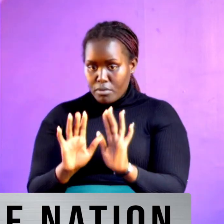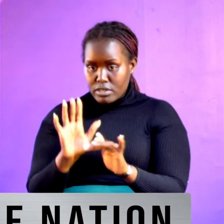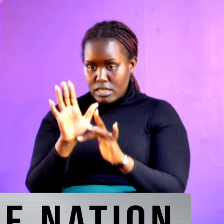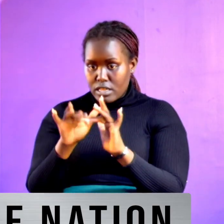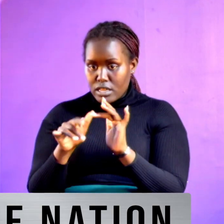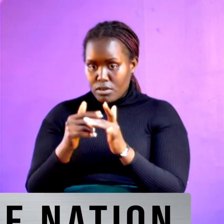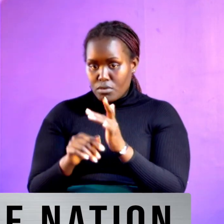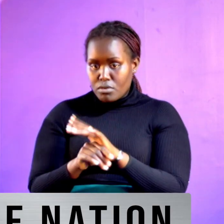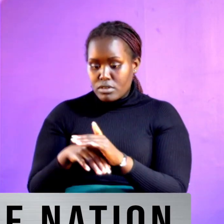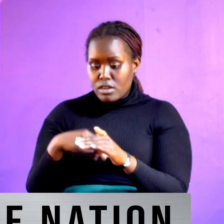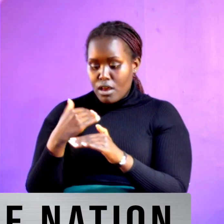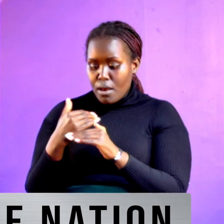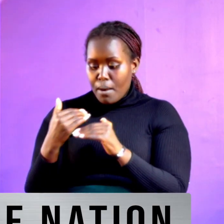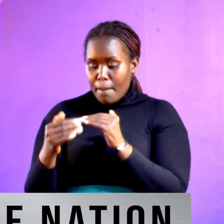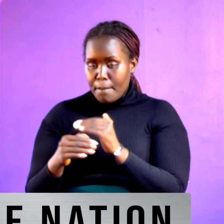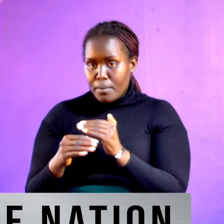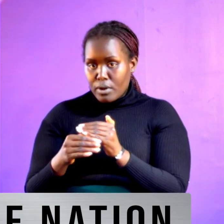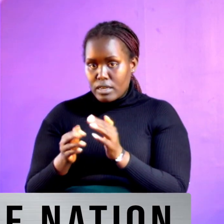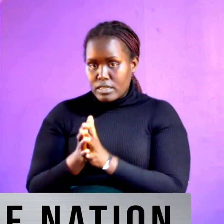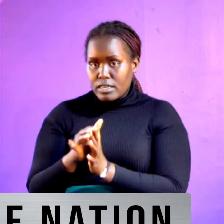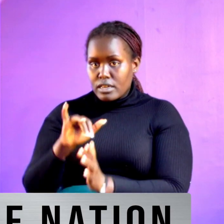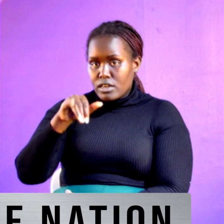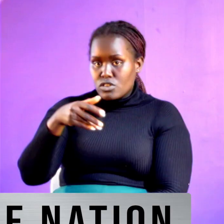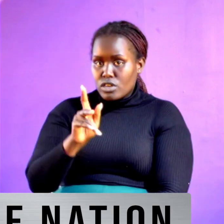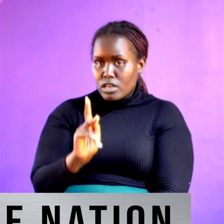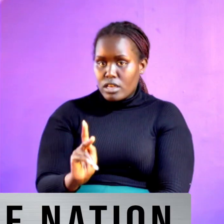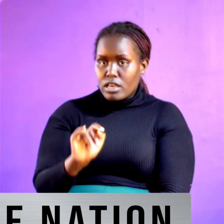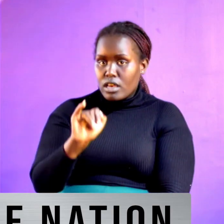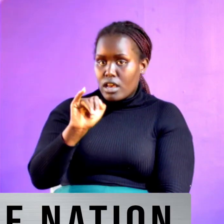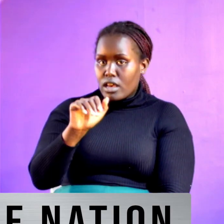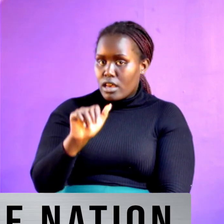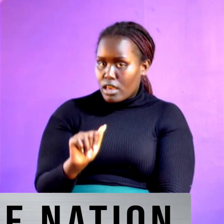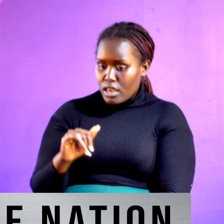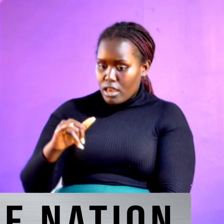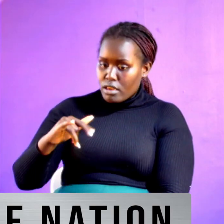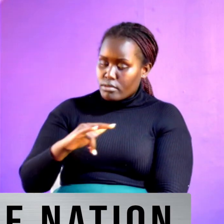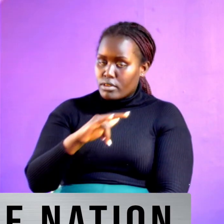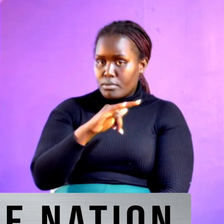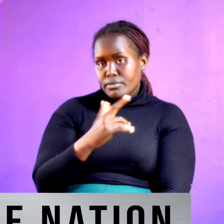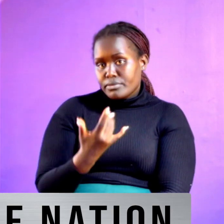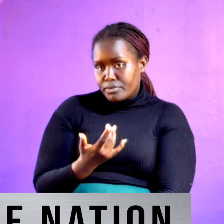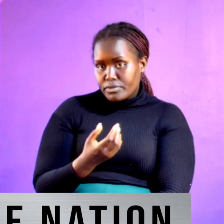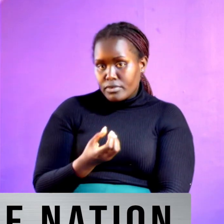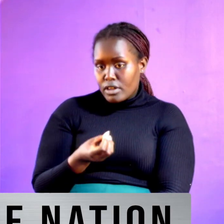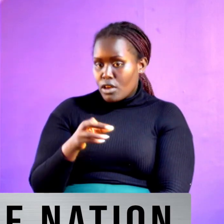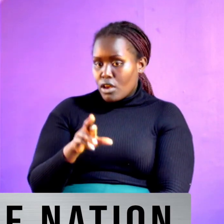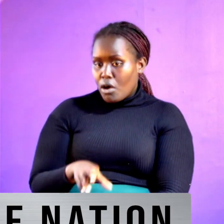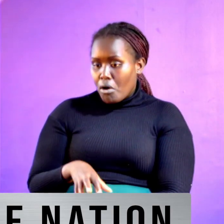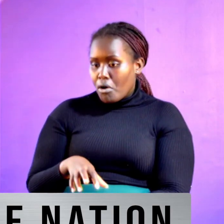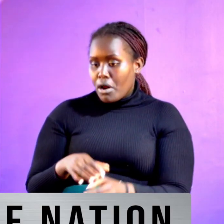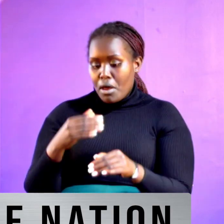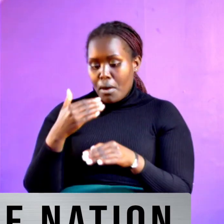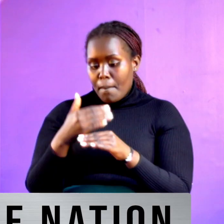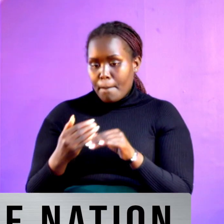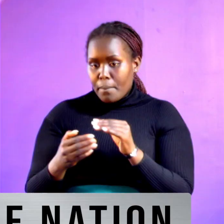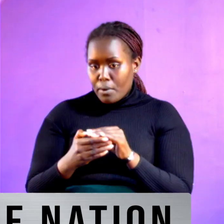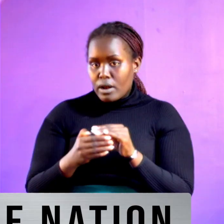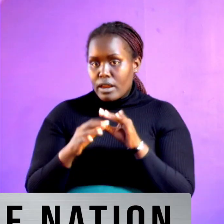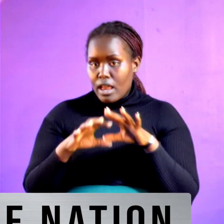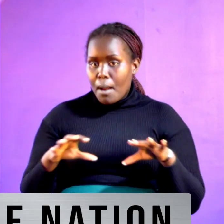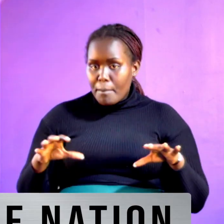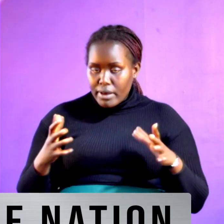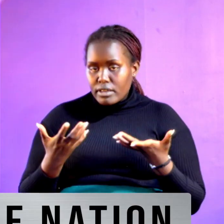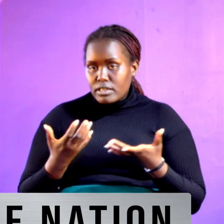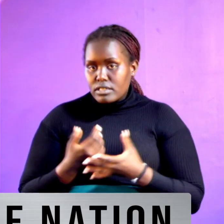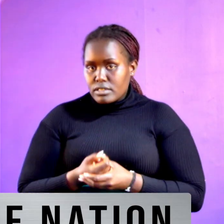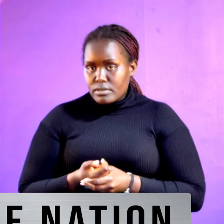than building a terminal at JKIA or, I don't know, building a market somewhere. Yeah. Or